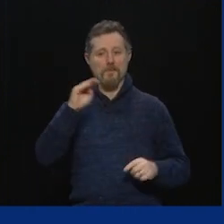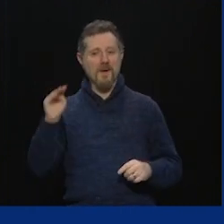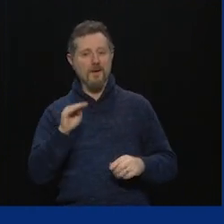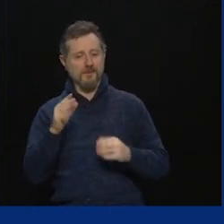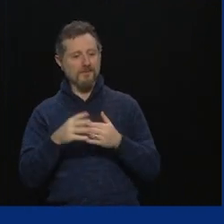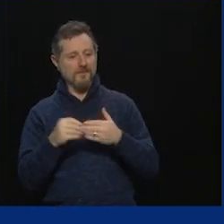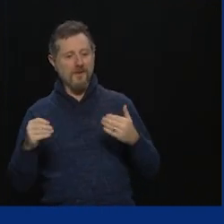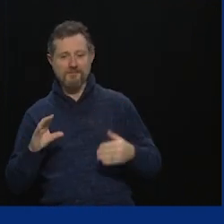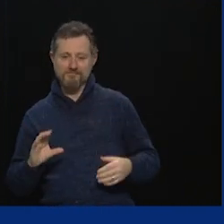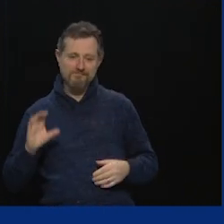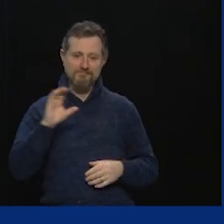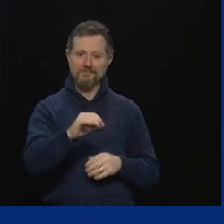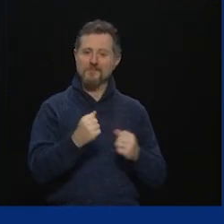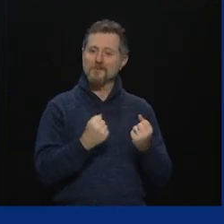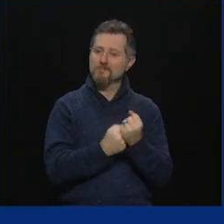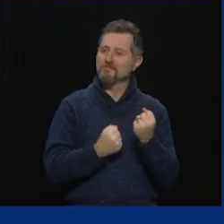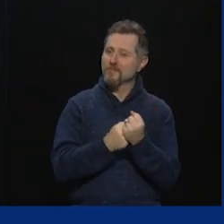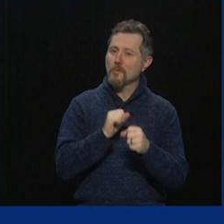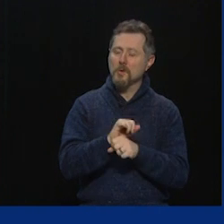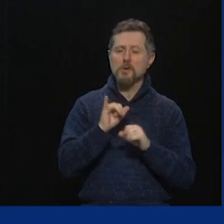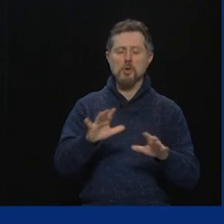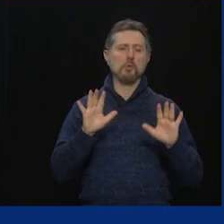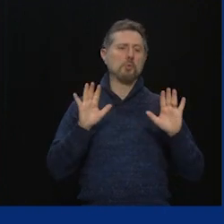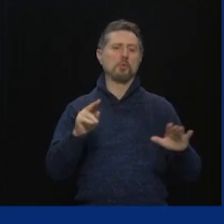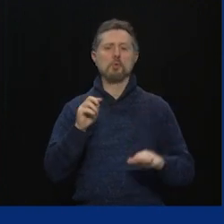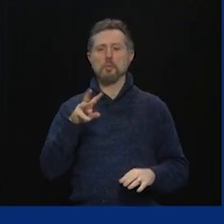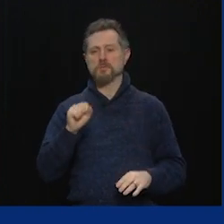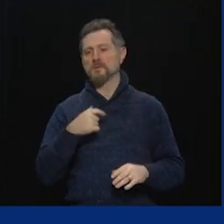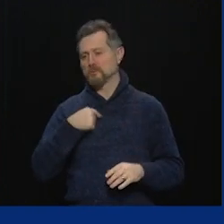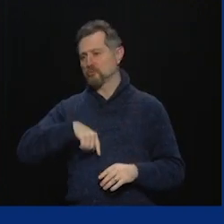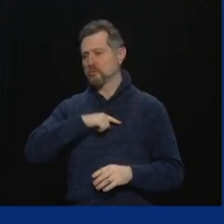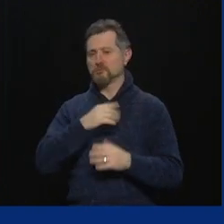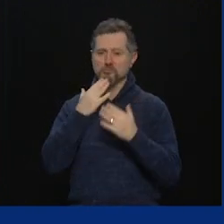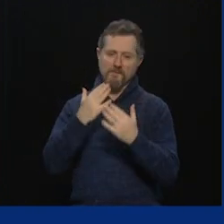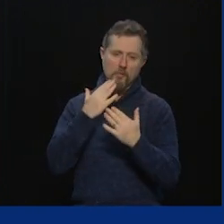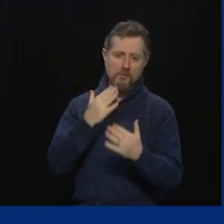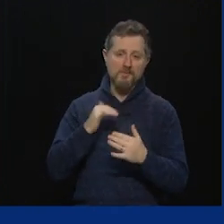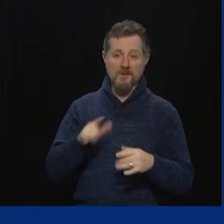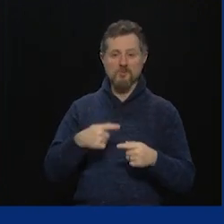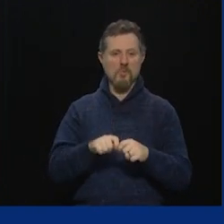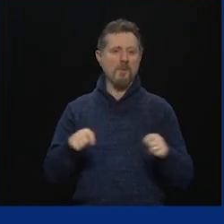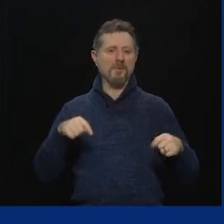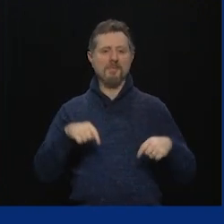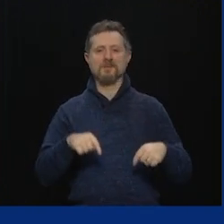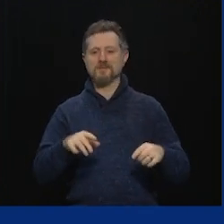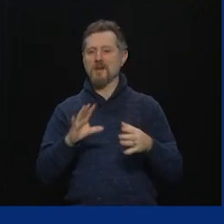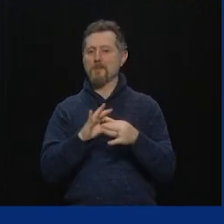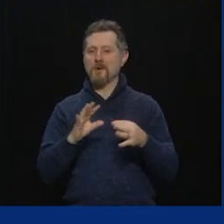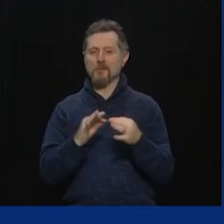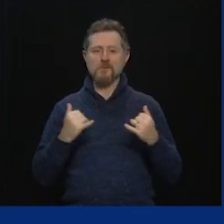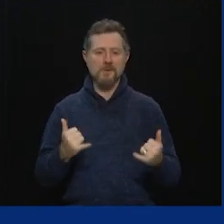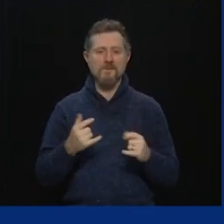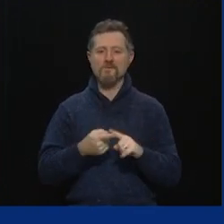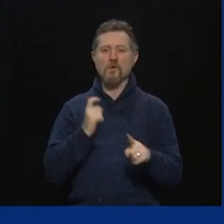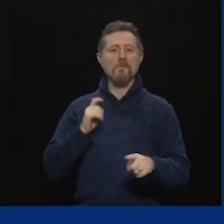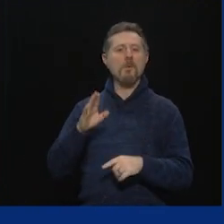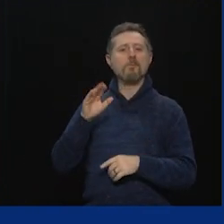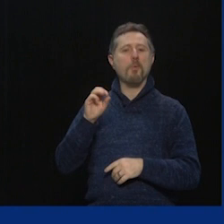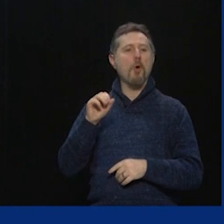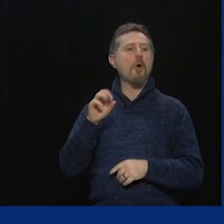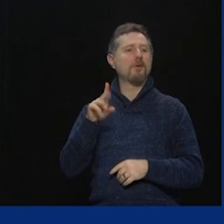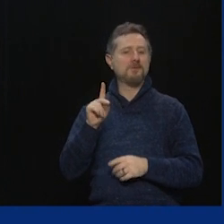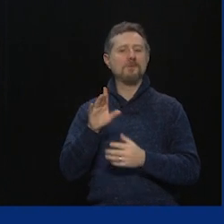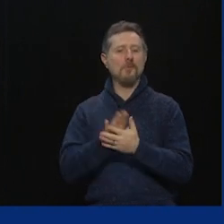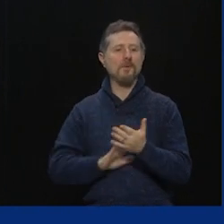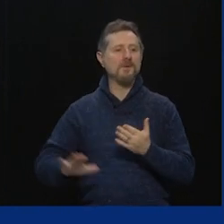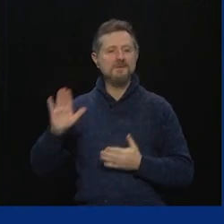just terrific news, and we are so grateful to you. So that wraps up our comments today from Bard College. If any of the press wants